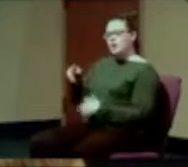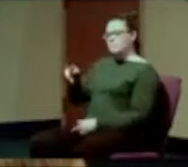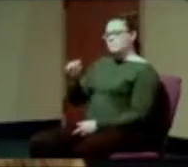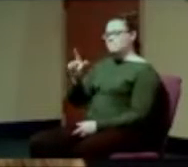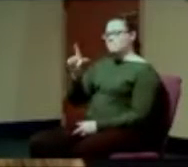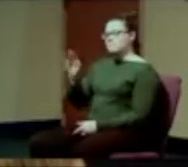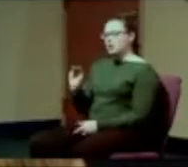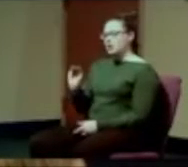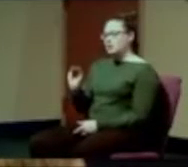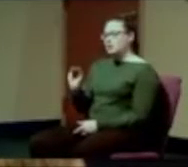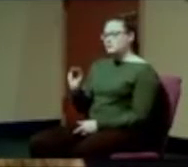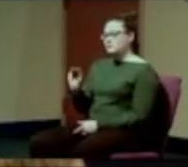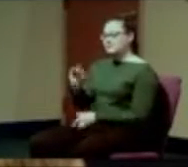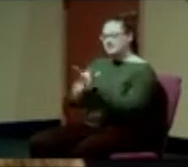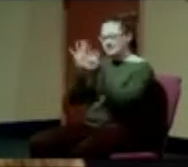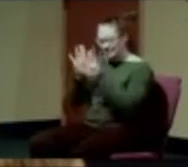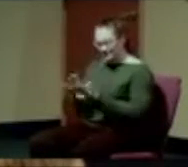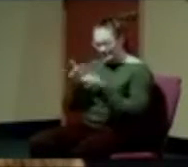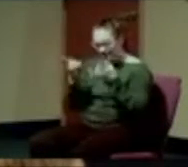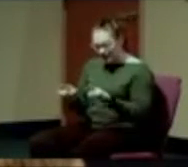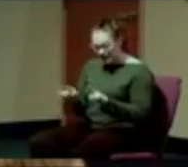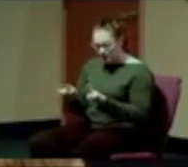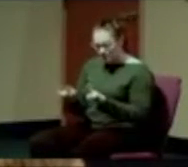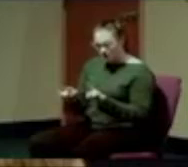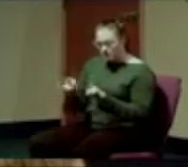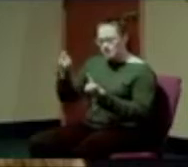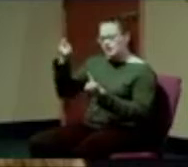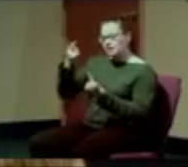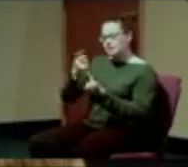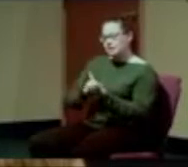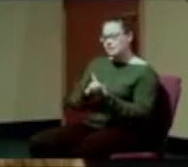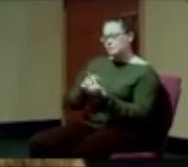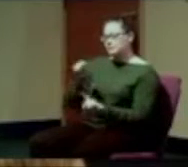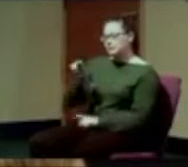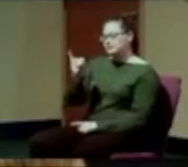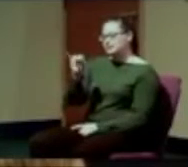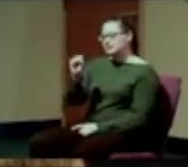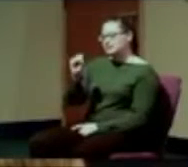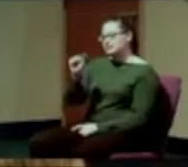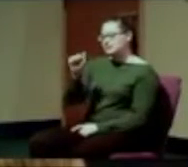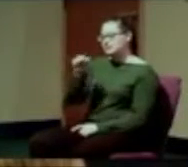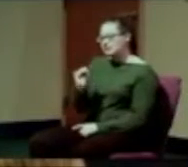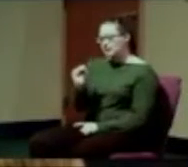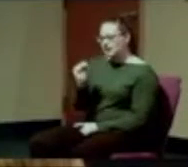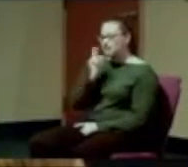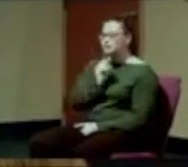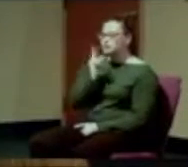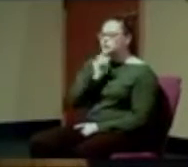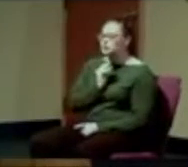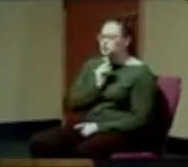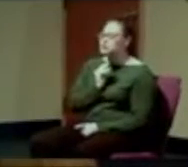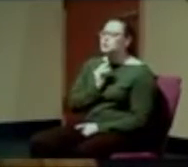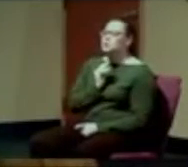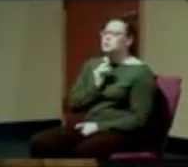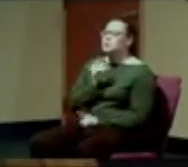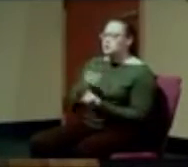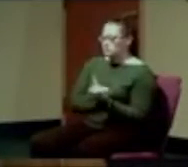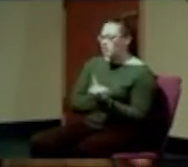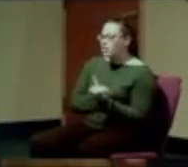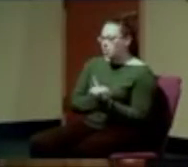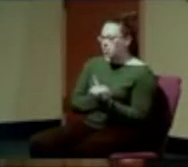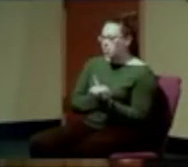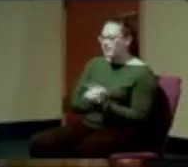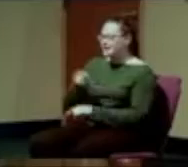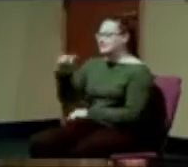the 10th day of the Jewish month known as Nisan. Now, the Passover is happening at about this